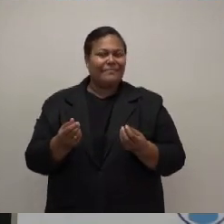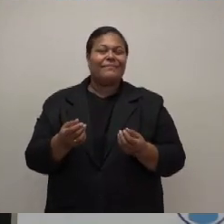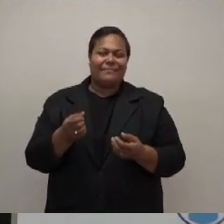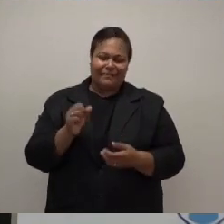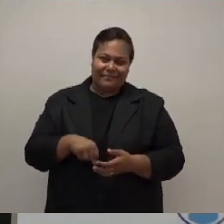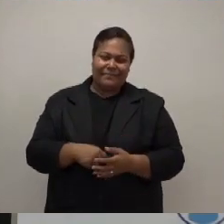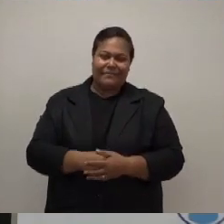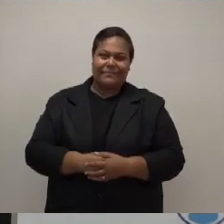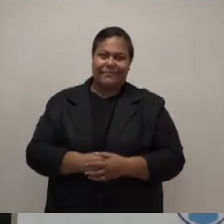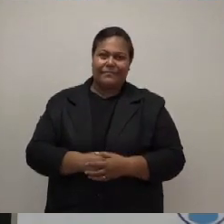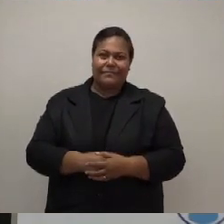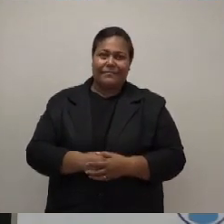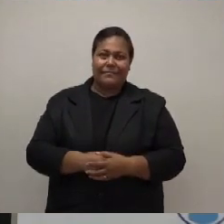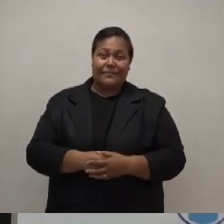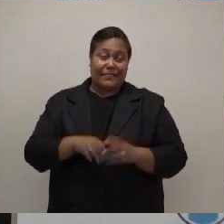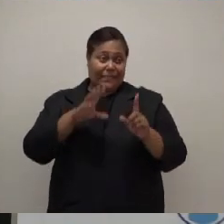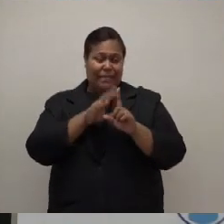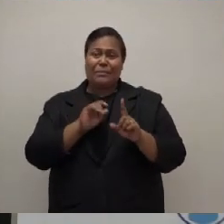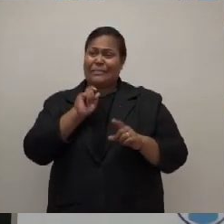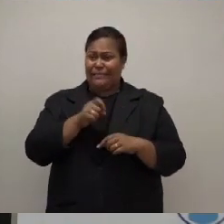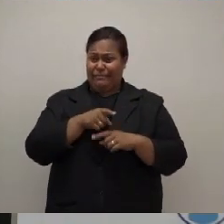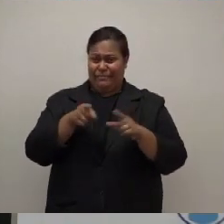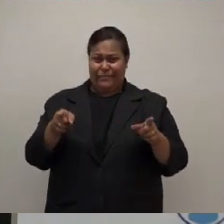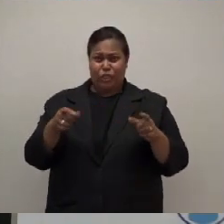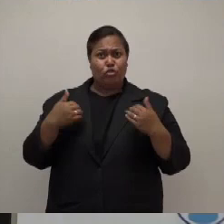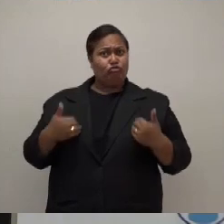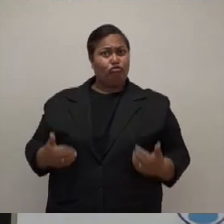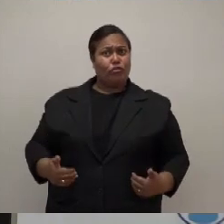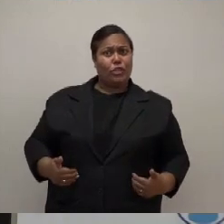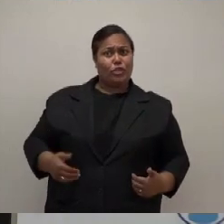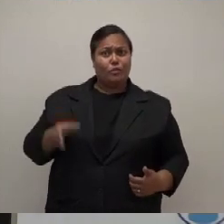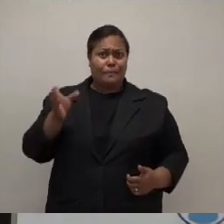So say you're a billionaire looking to fly your own